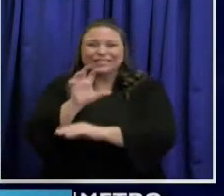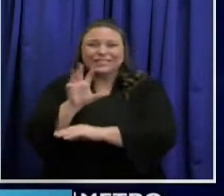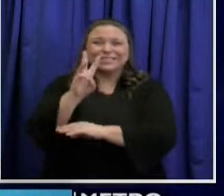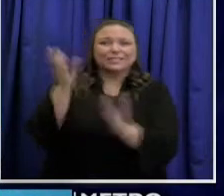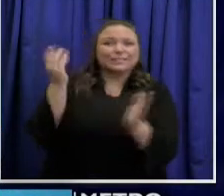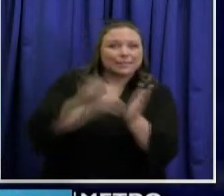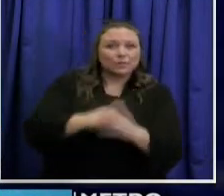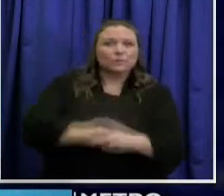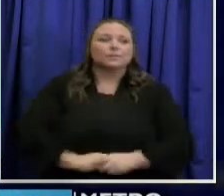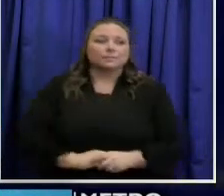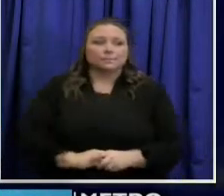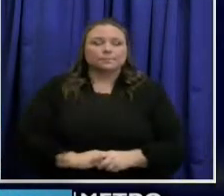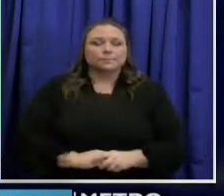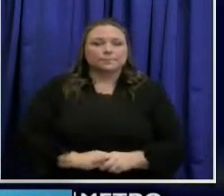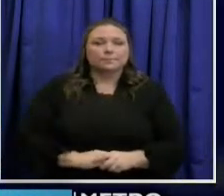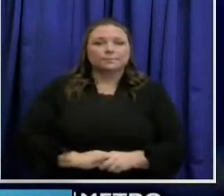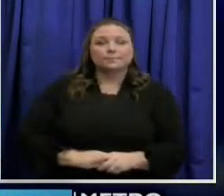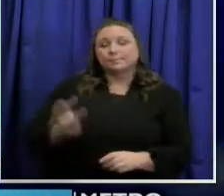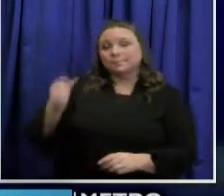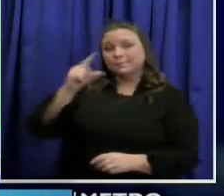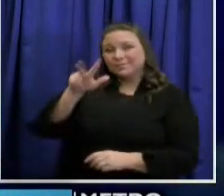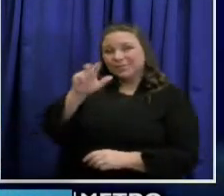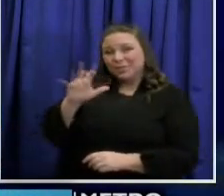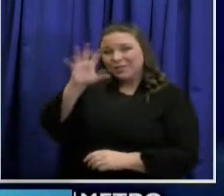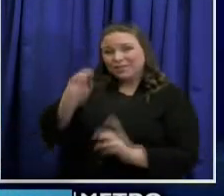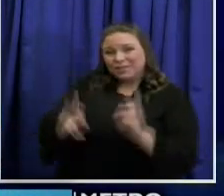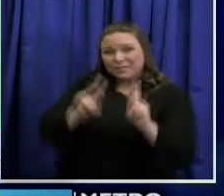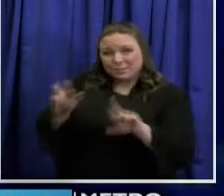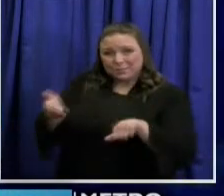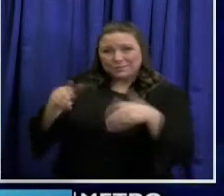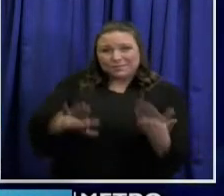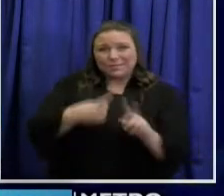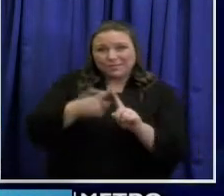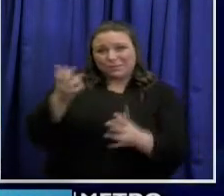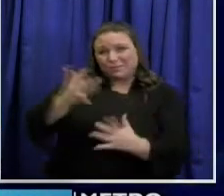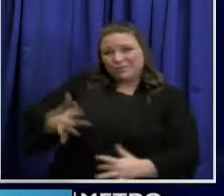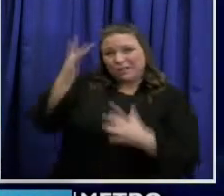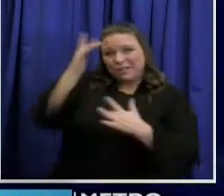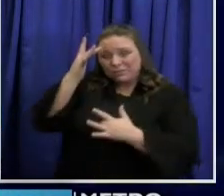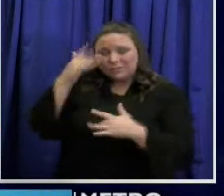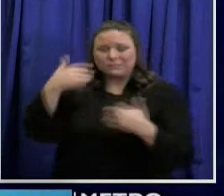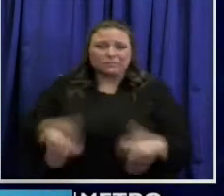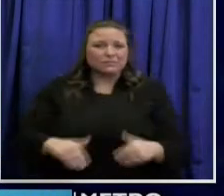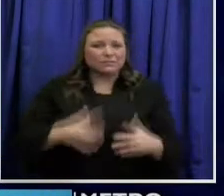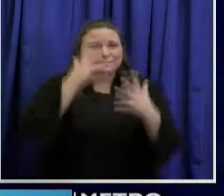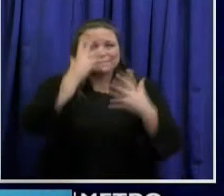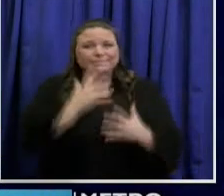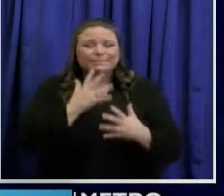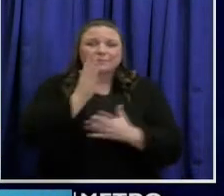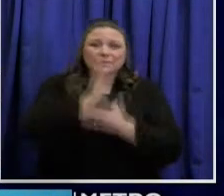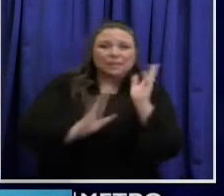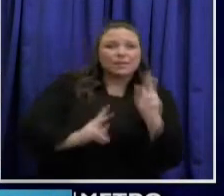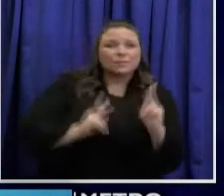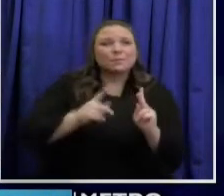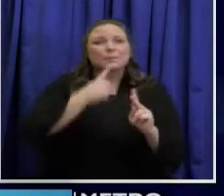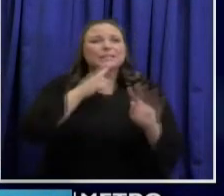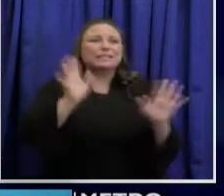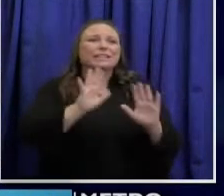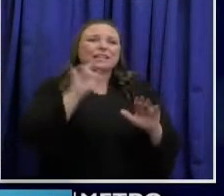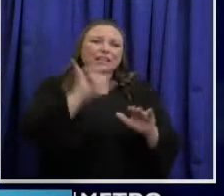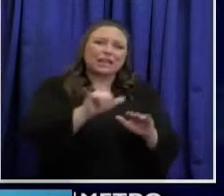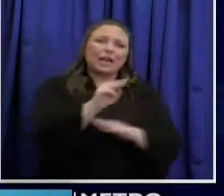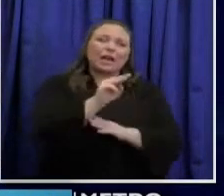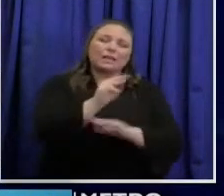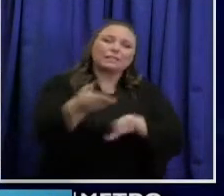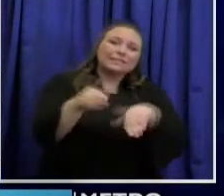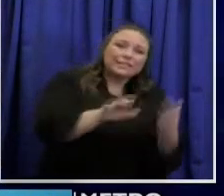606,000. Now, 350 Nashvillians have died from this virus. And while some people have told me, well, this mortality rate